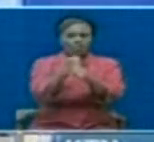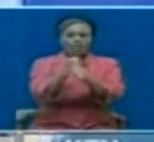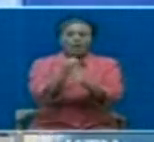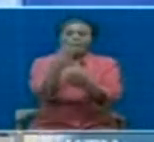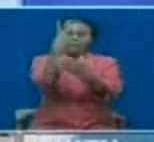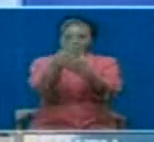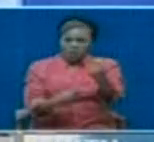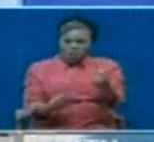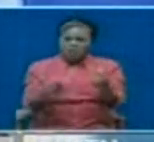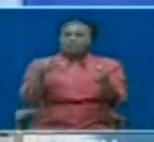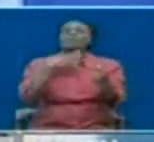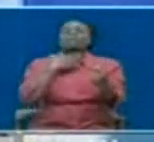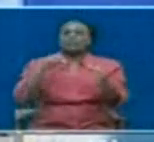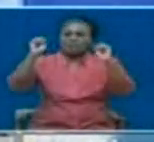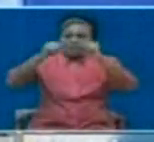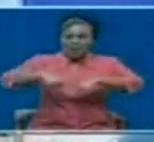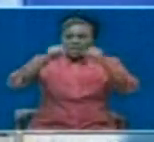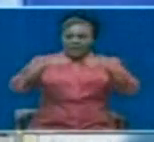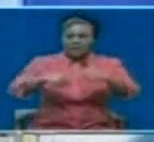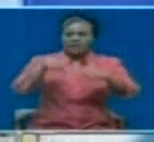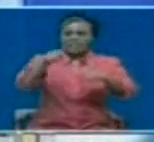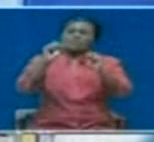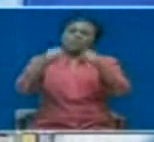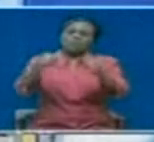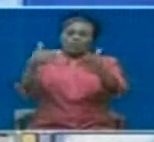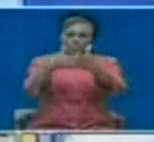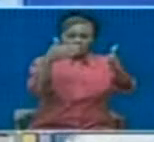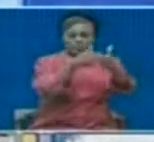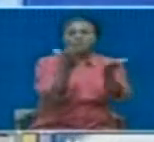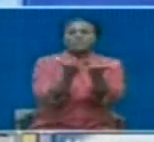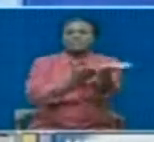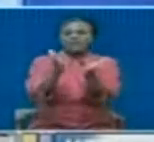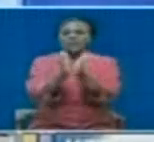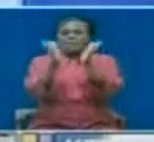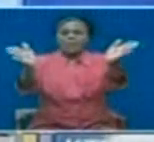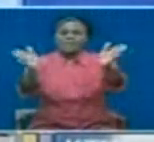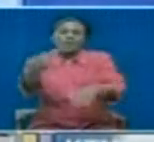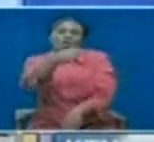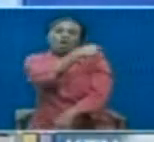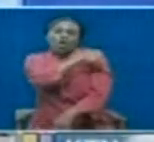both parties to seek a resolution to the row that would paralyze services in public hospitals.